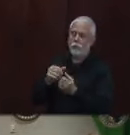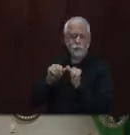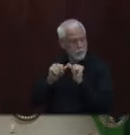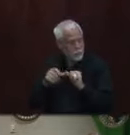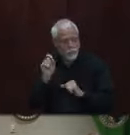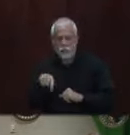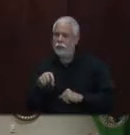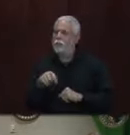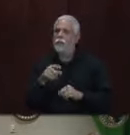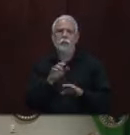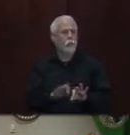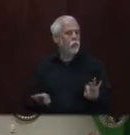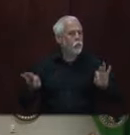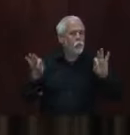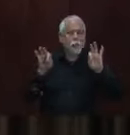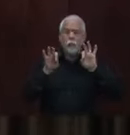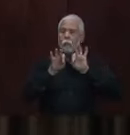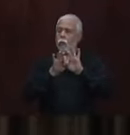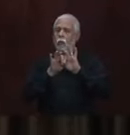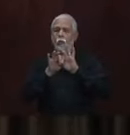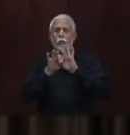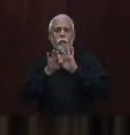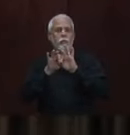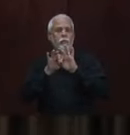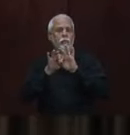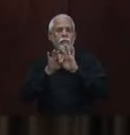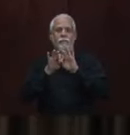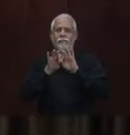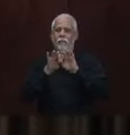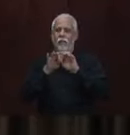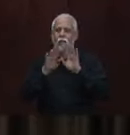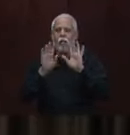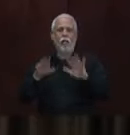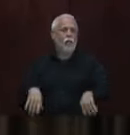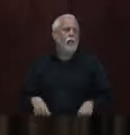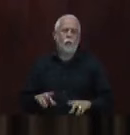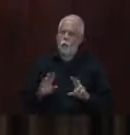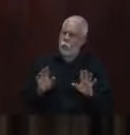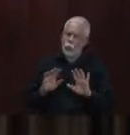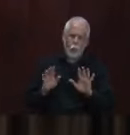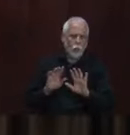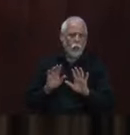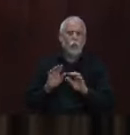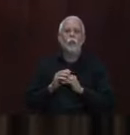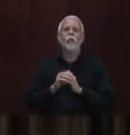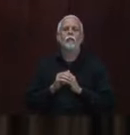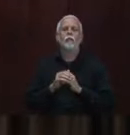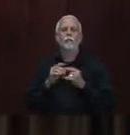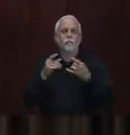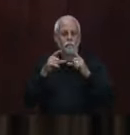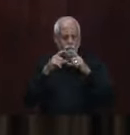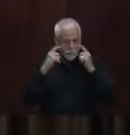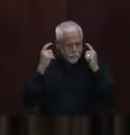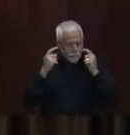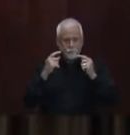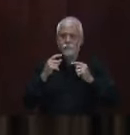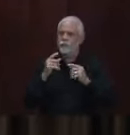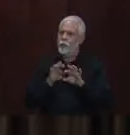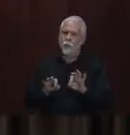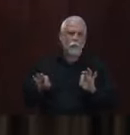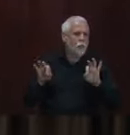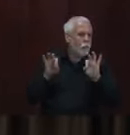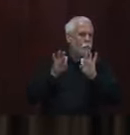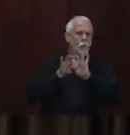that up. It's important now not to let that guard down. Wearing our face covering